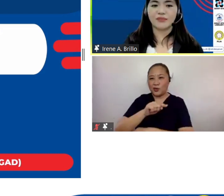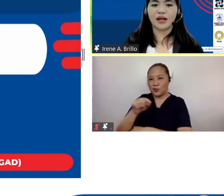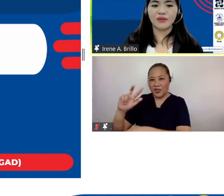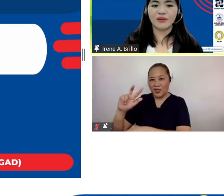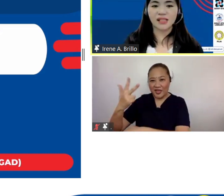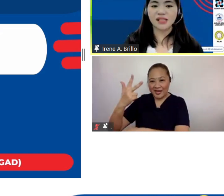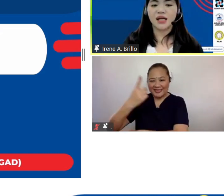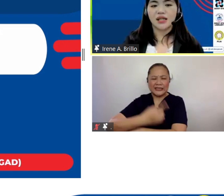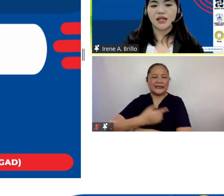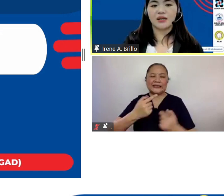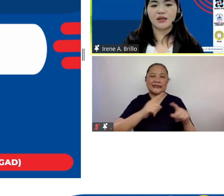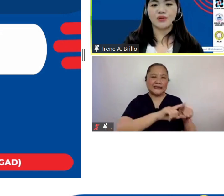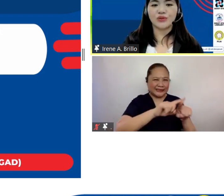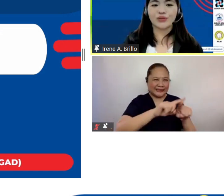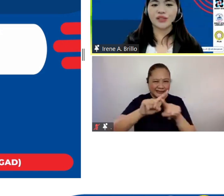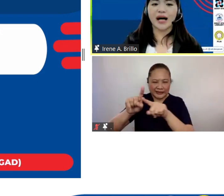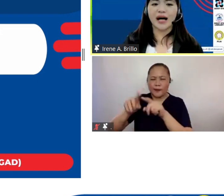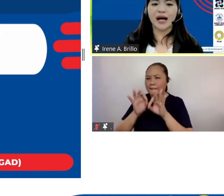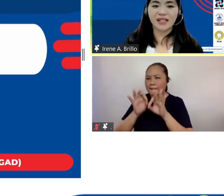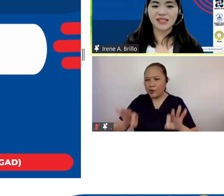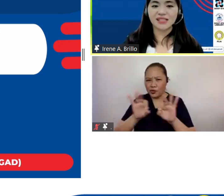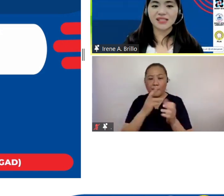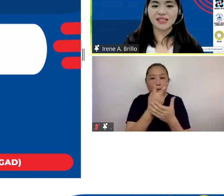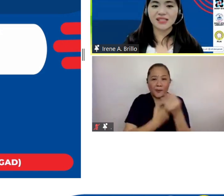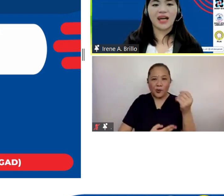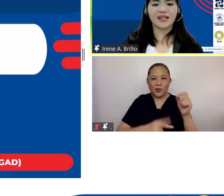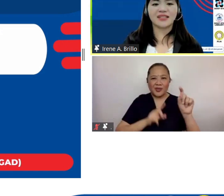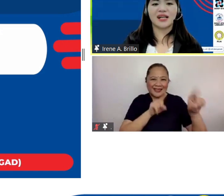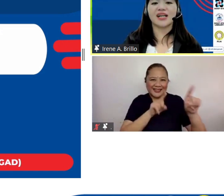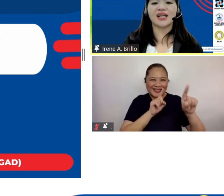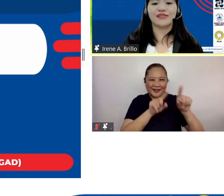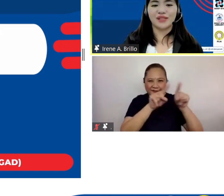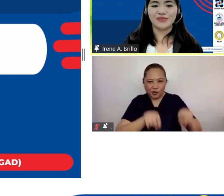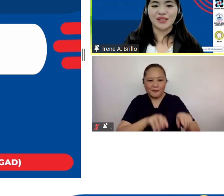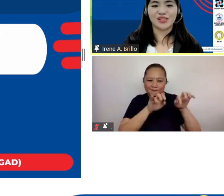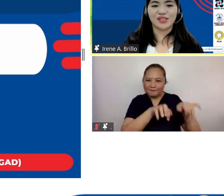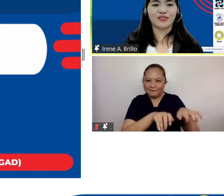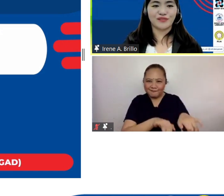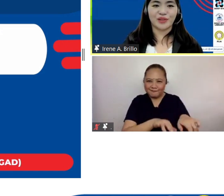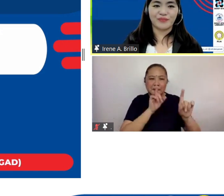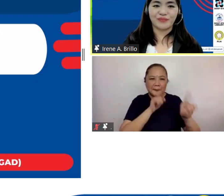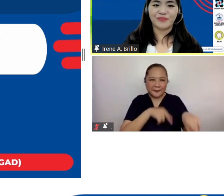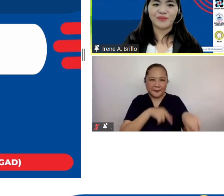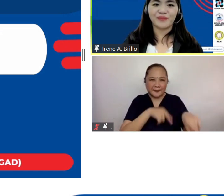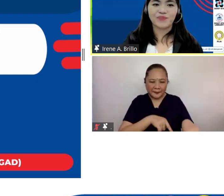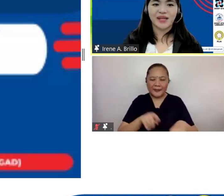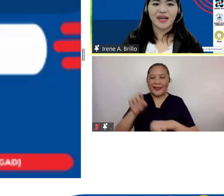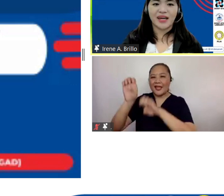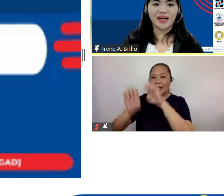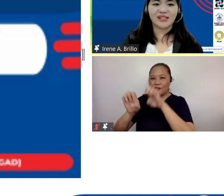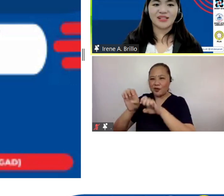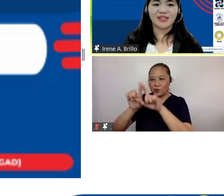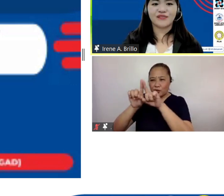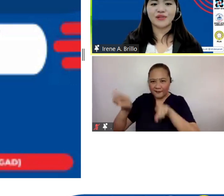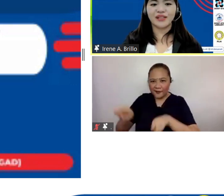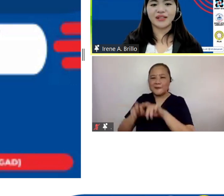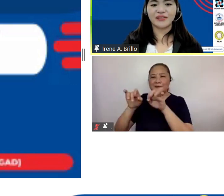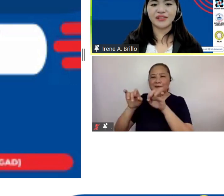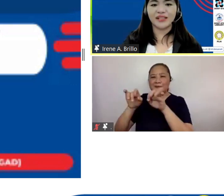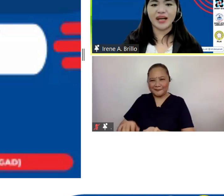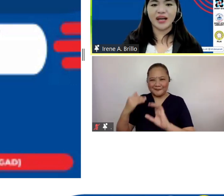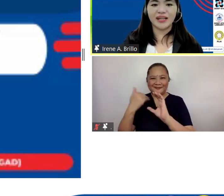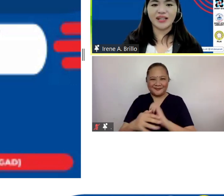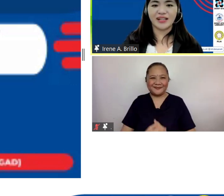kakalimutang mag-accomplish ng both of the attendance and the evaluation form. And for the